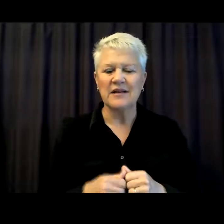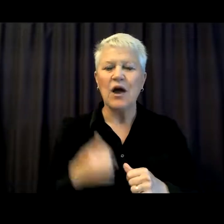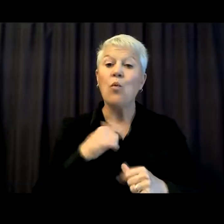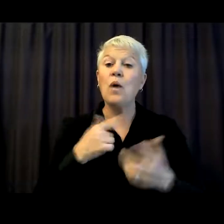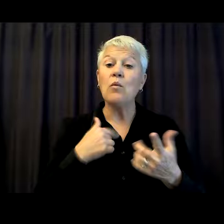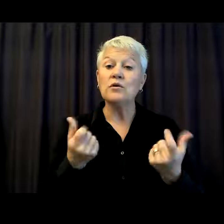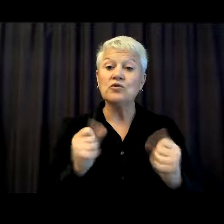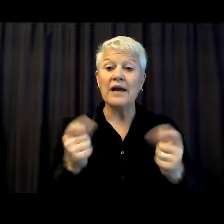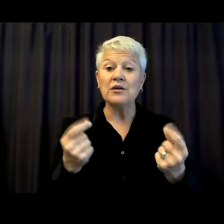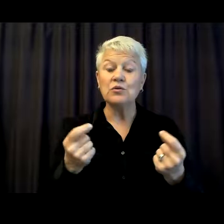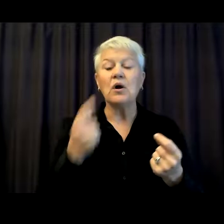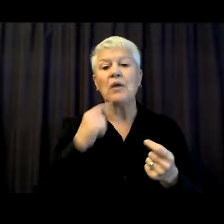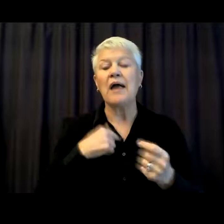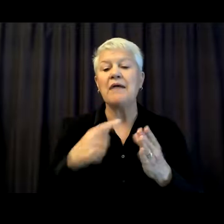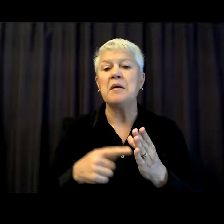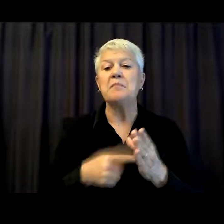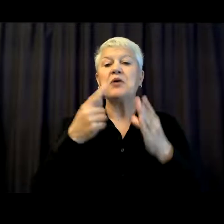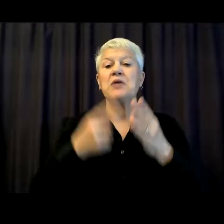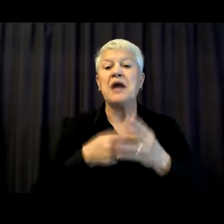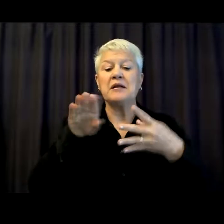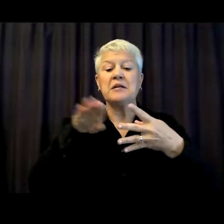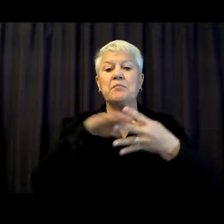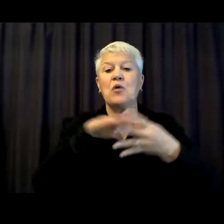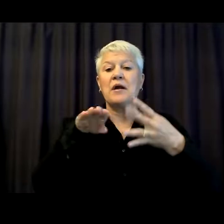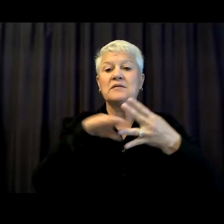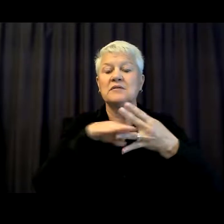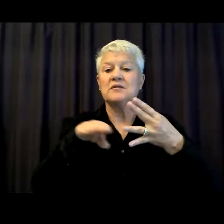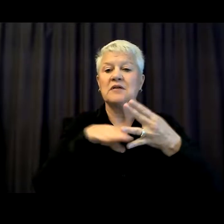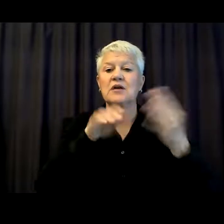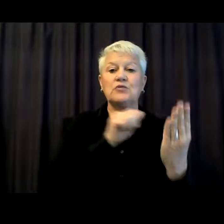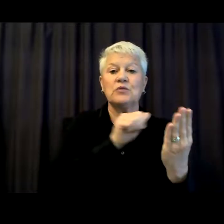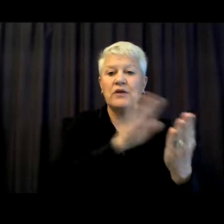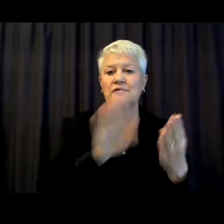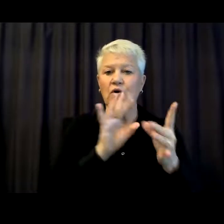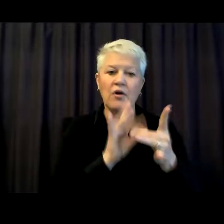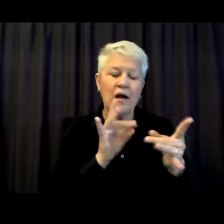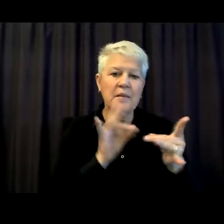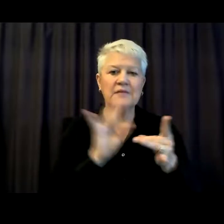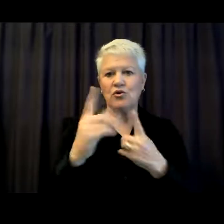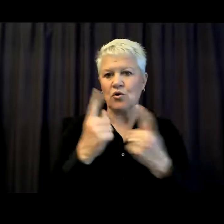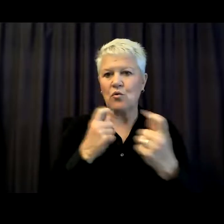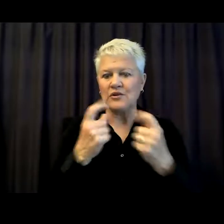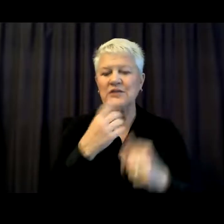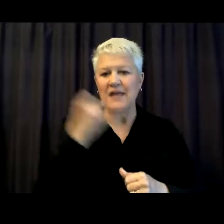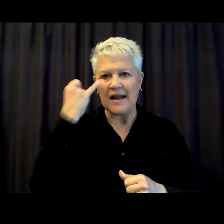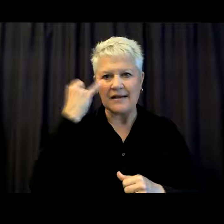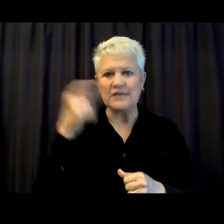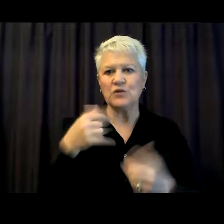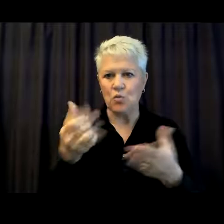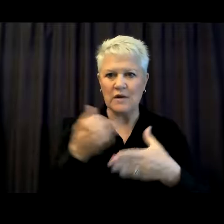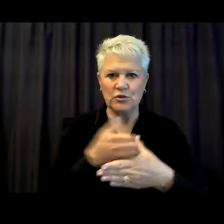is take periodic breaks to address comments, questions, and ideas that you care to